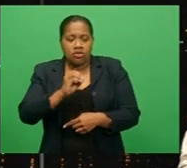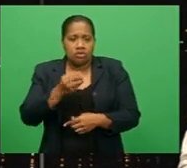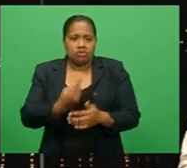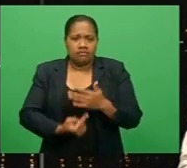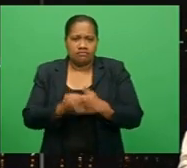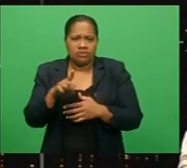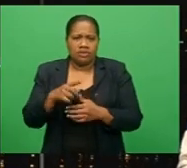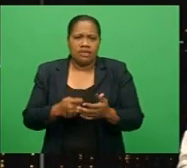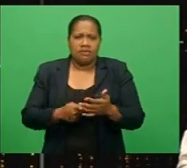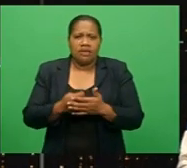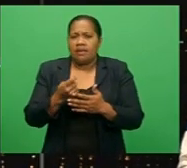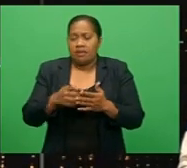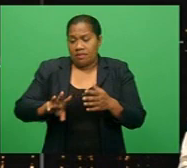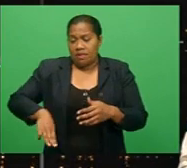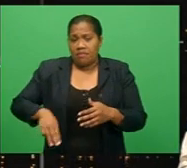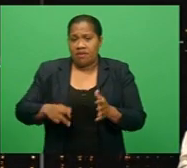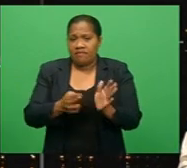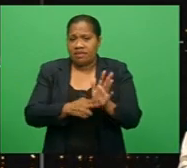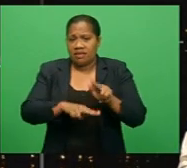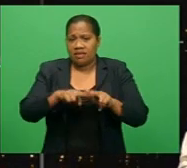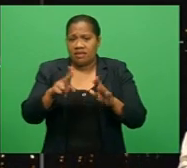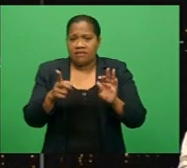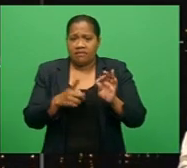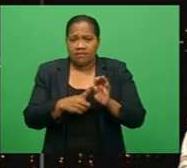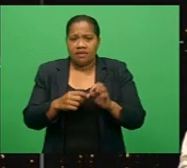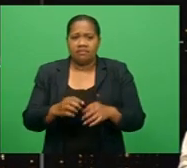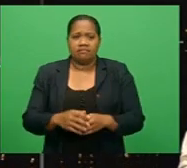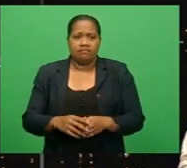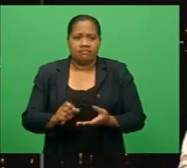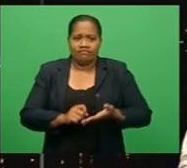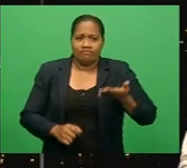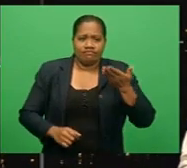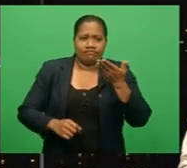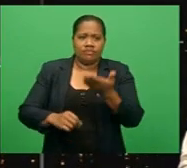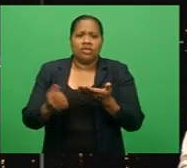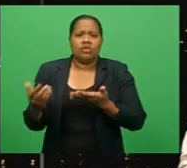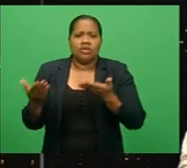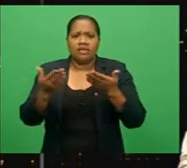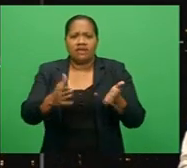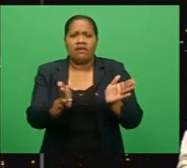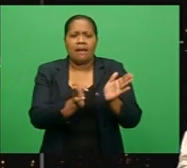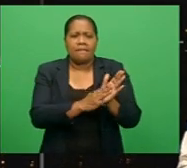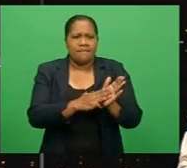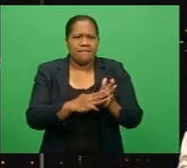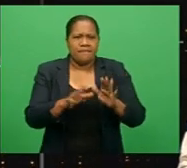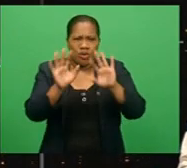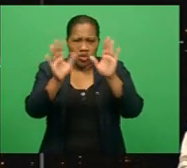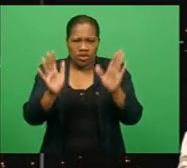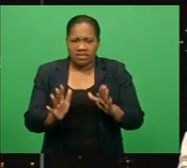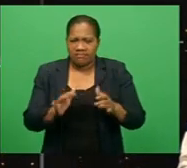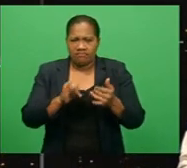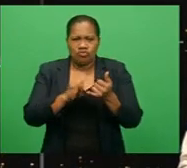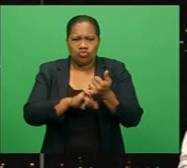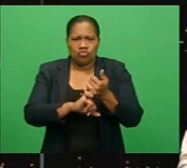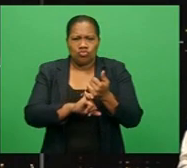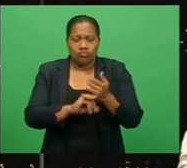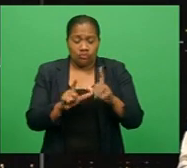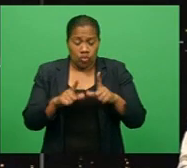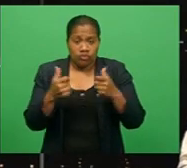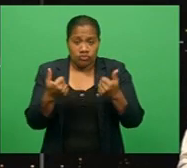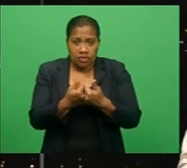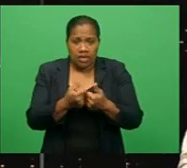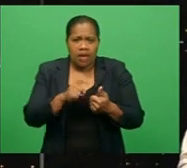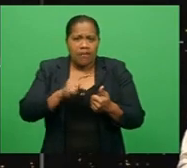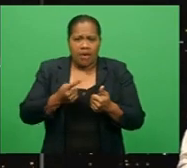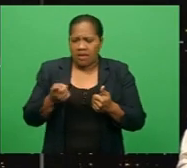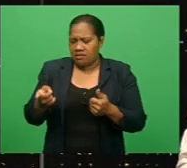of the NFP, alleges Jay Dial bribed the government to give him a mahogany subcontract. However, Jay Dial has outrightly refuted